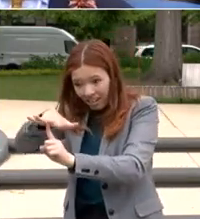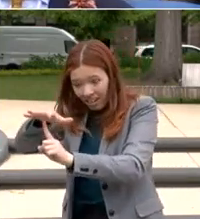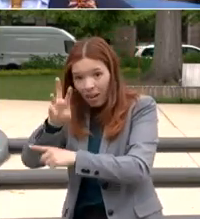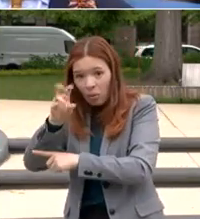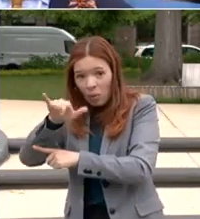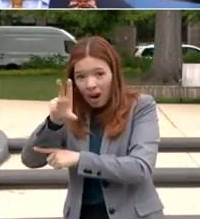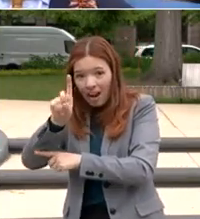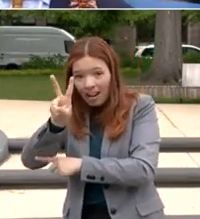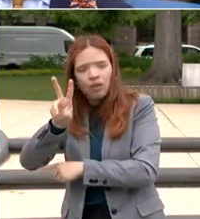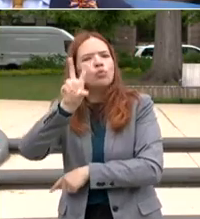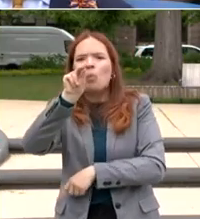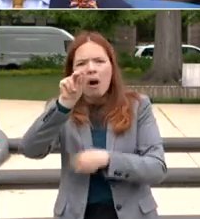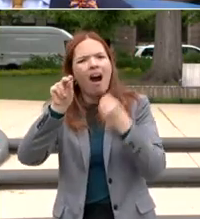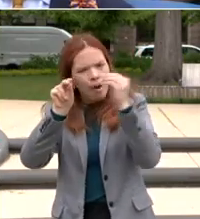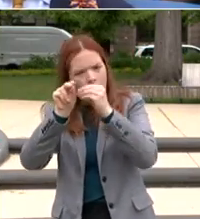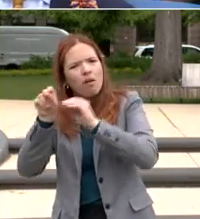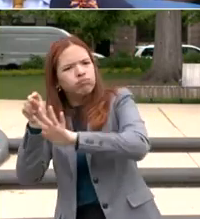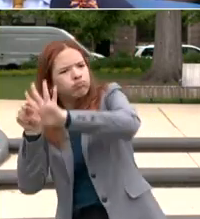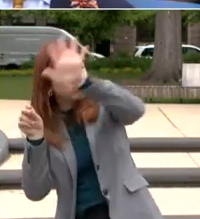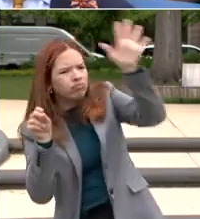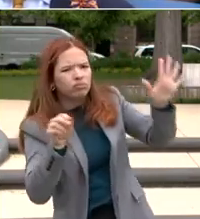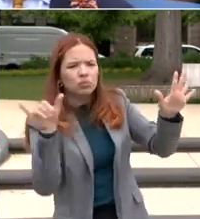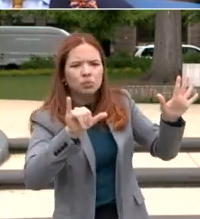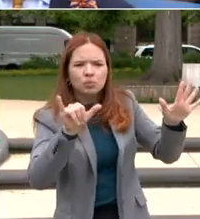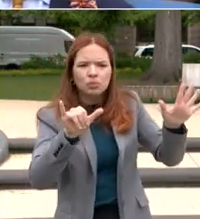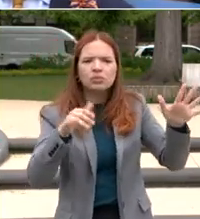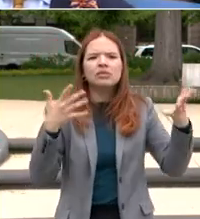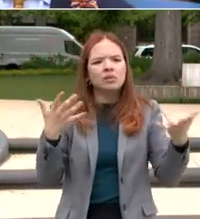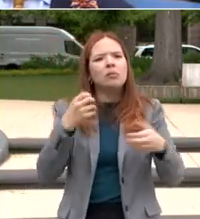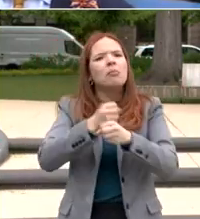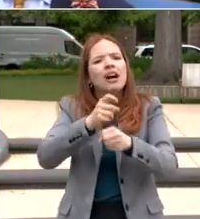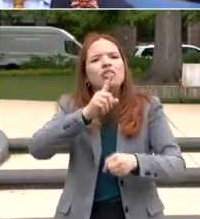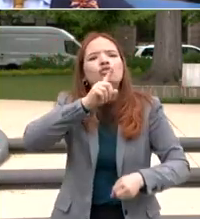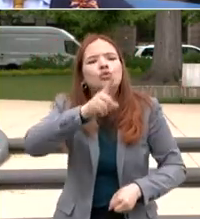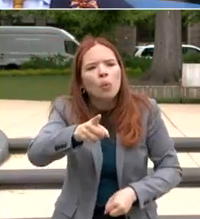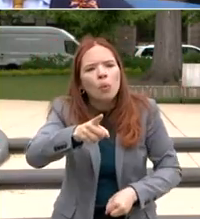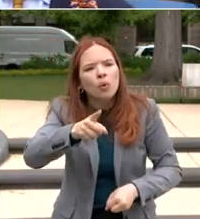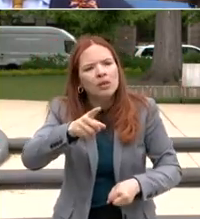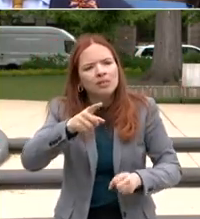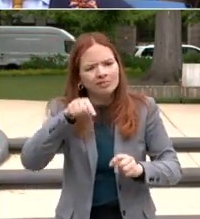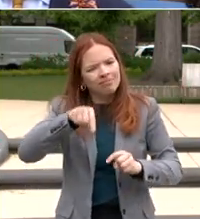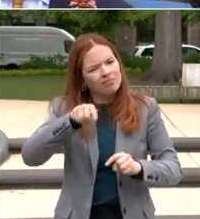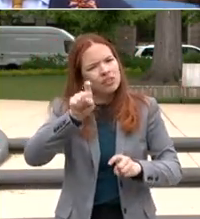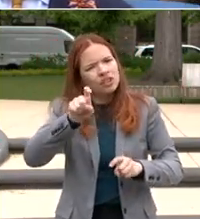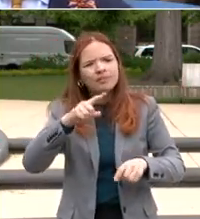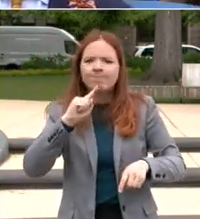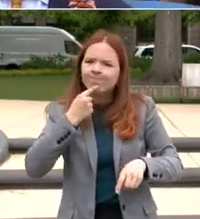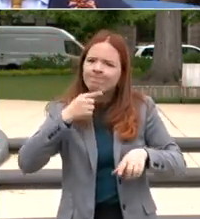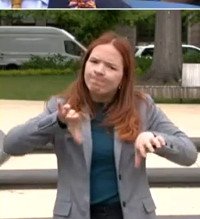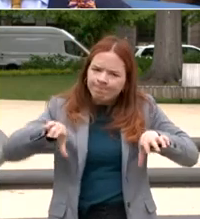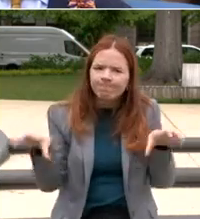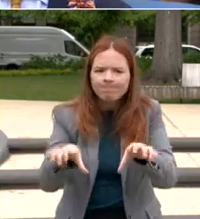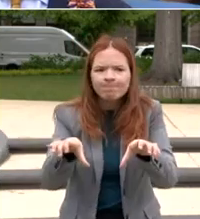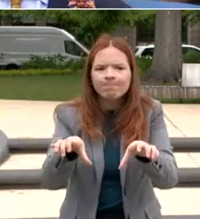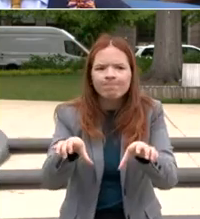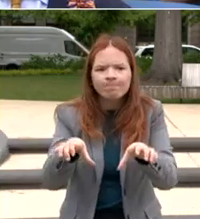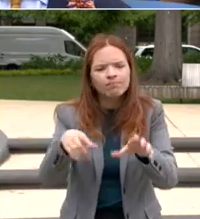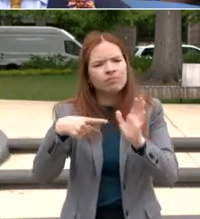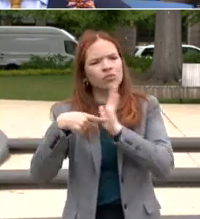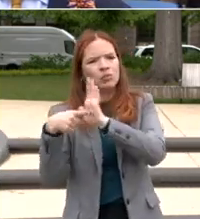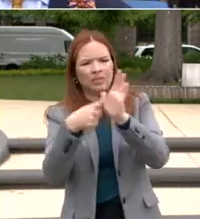downtown, and we all need to take its recovery very seriously. I echo Mayor